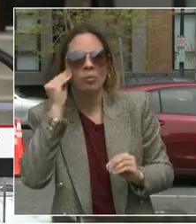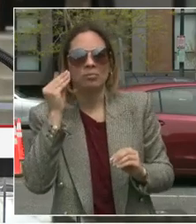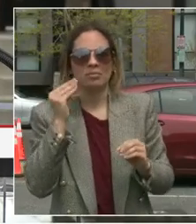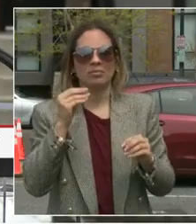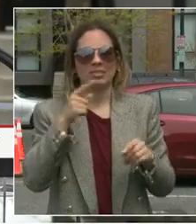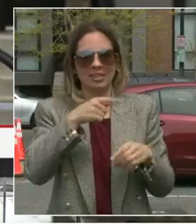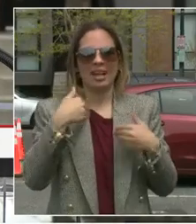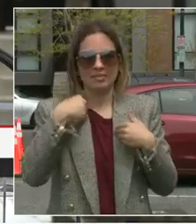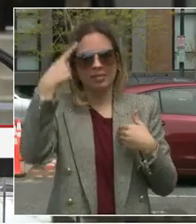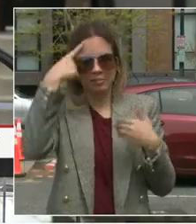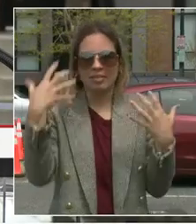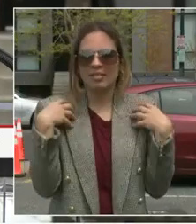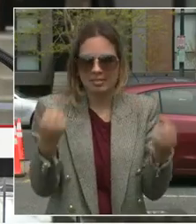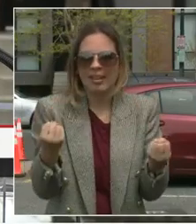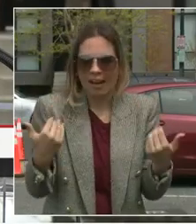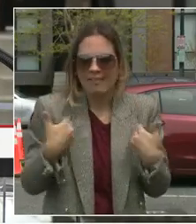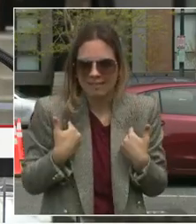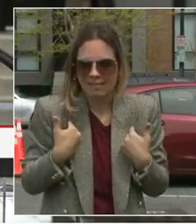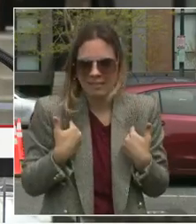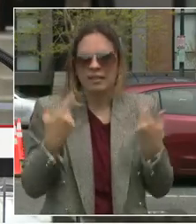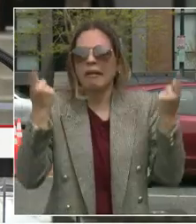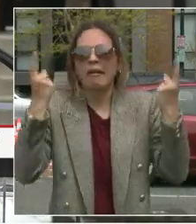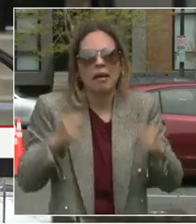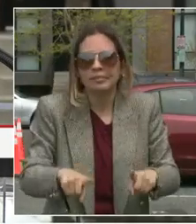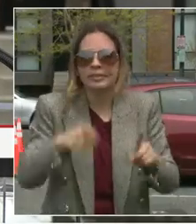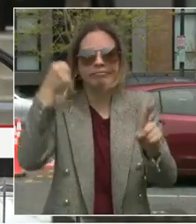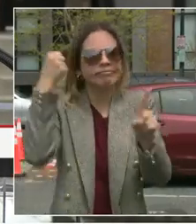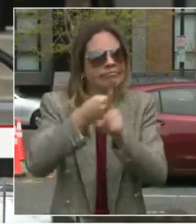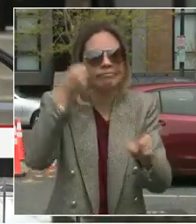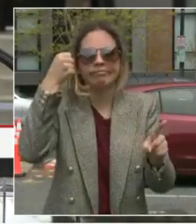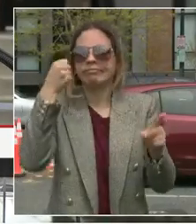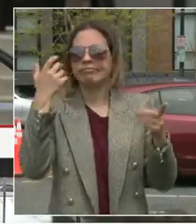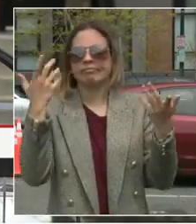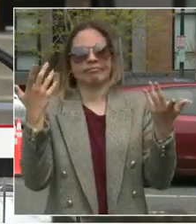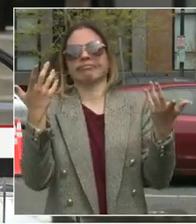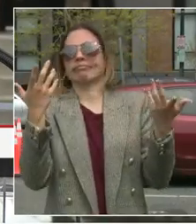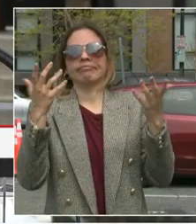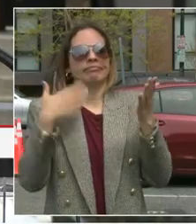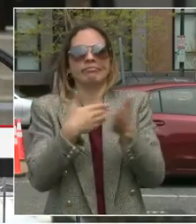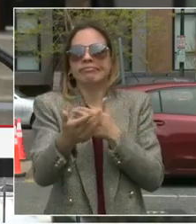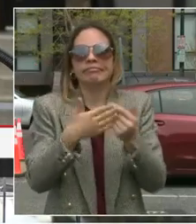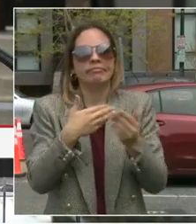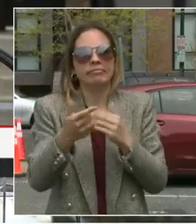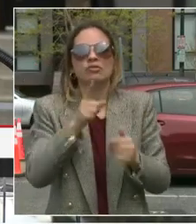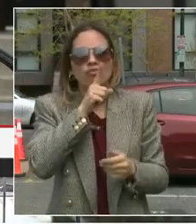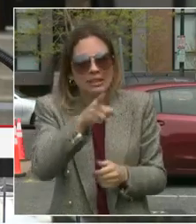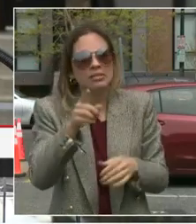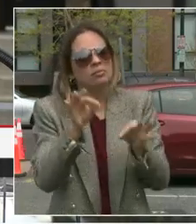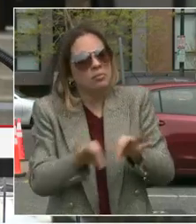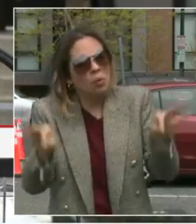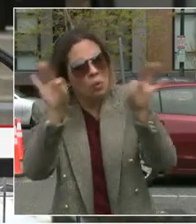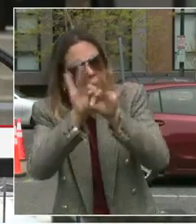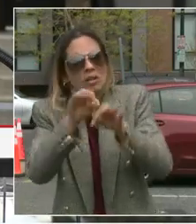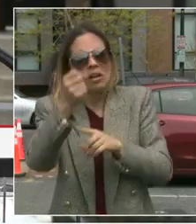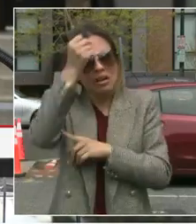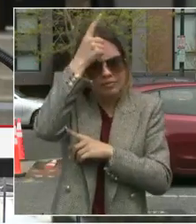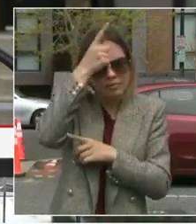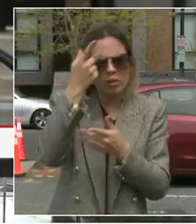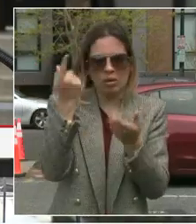health outbreaks and episodes in housing, and it's really important for us to understand when that happens so we can be sure that